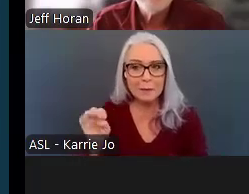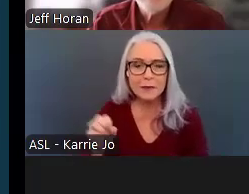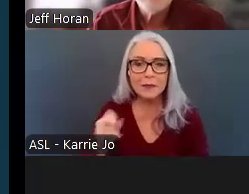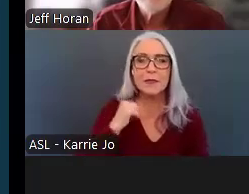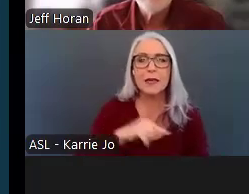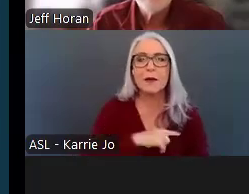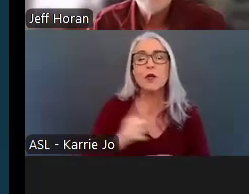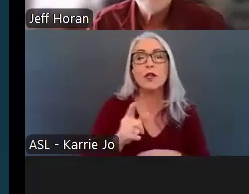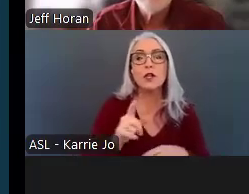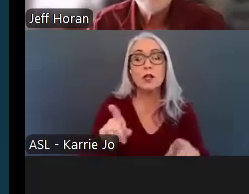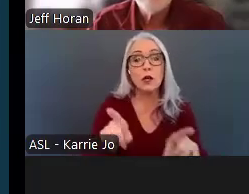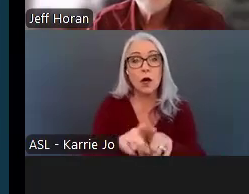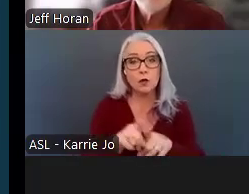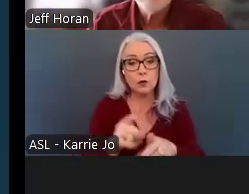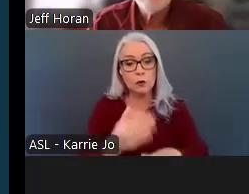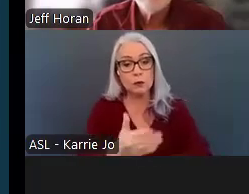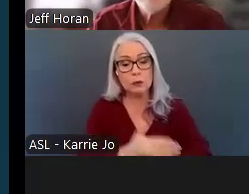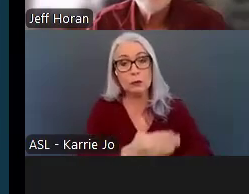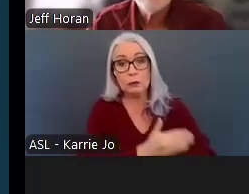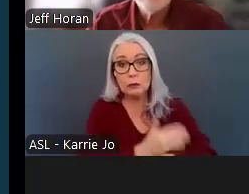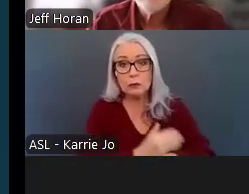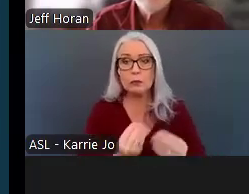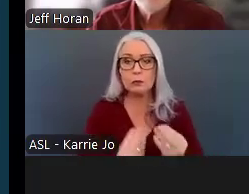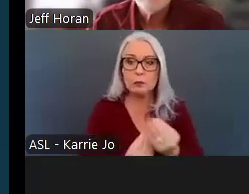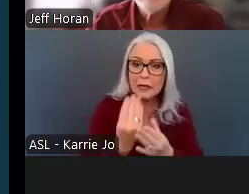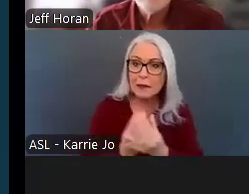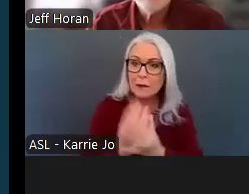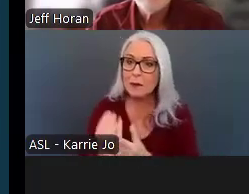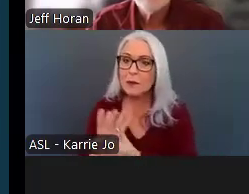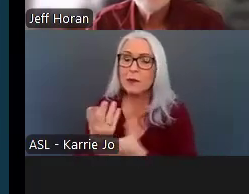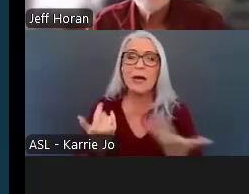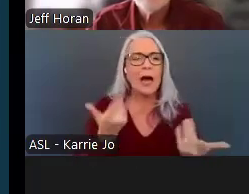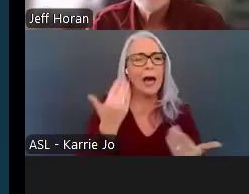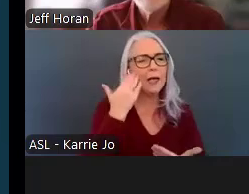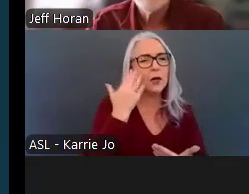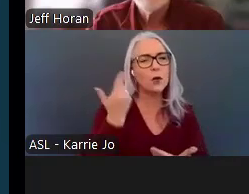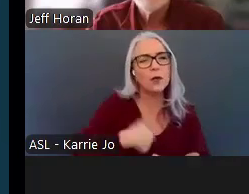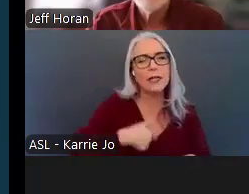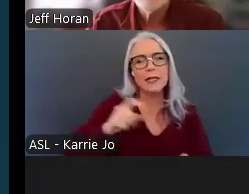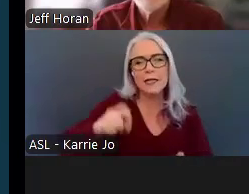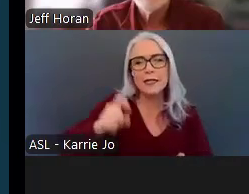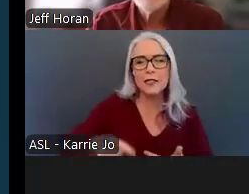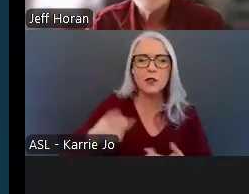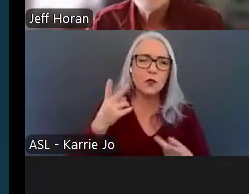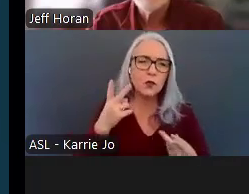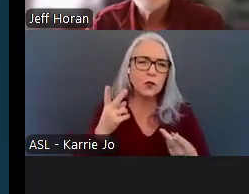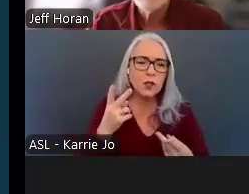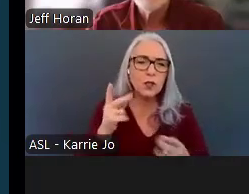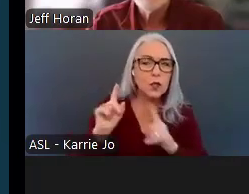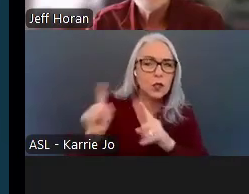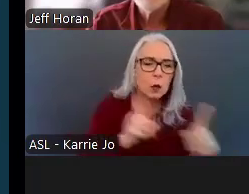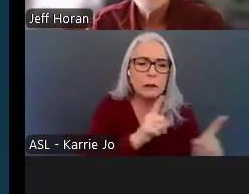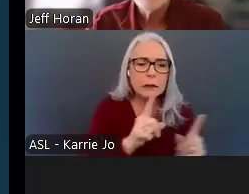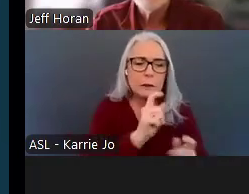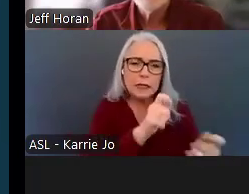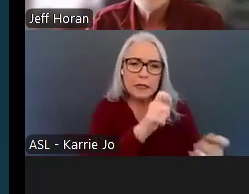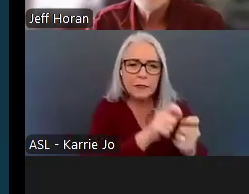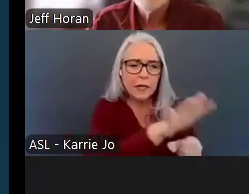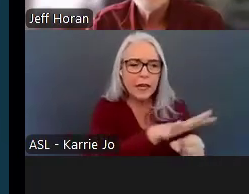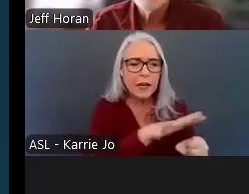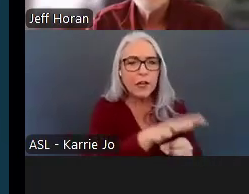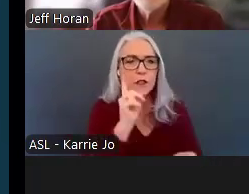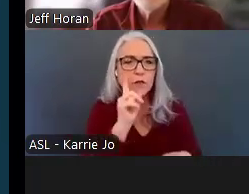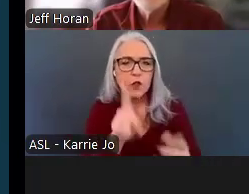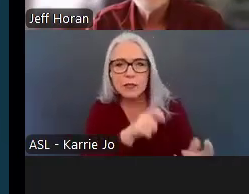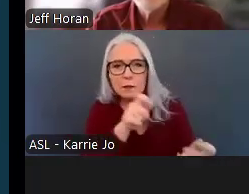regenerating plantations, and I knew we had to go to some special places to see species like red cockaded woodpecker, but I just didn't